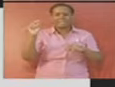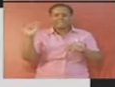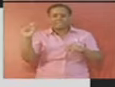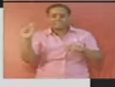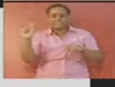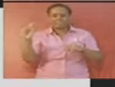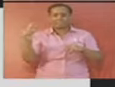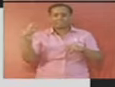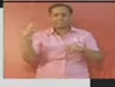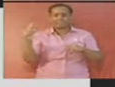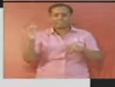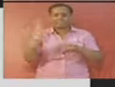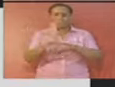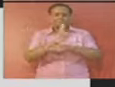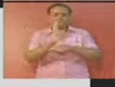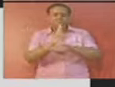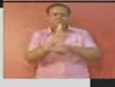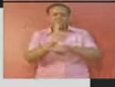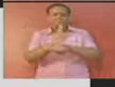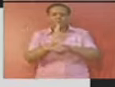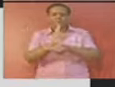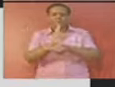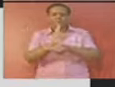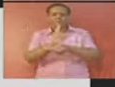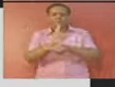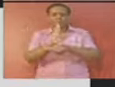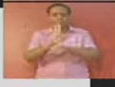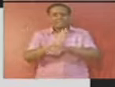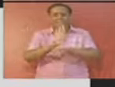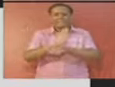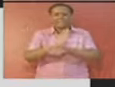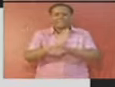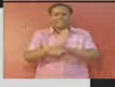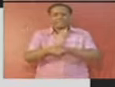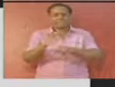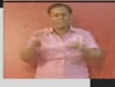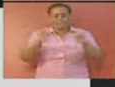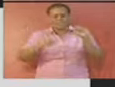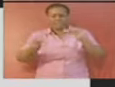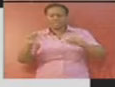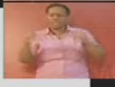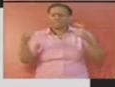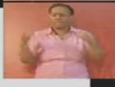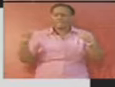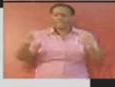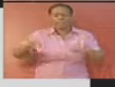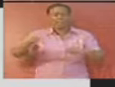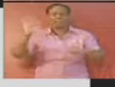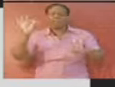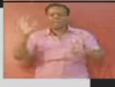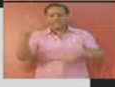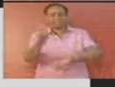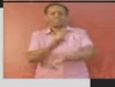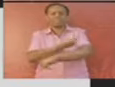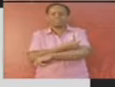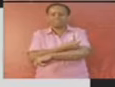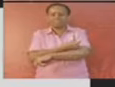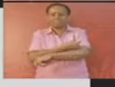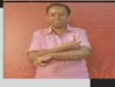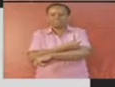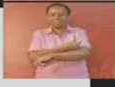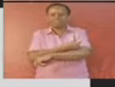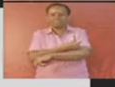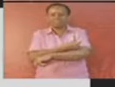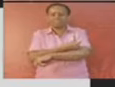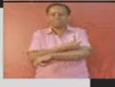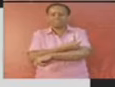well as Pfizer. The benefit of it is that the particles themselves are non-infectious completely. They don't rely on another vector